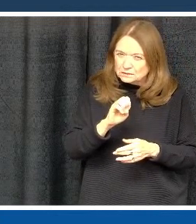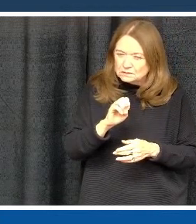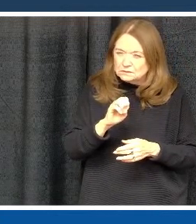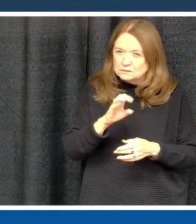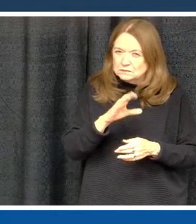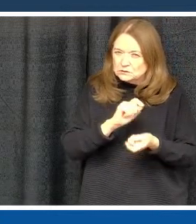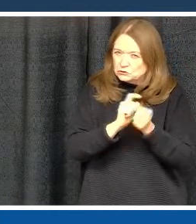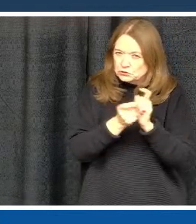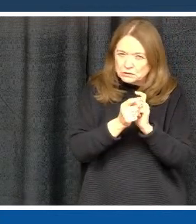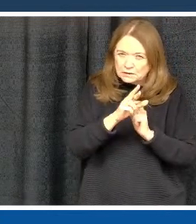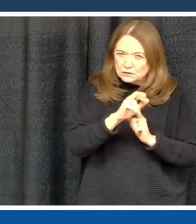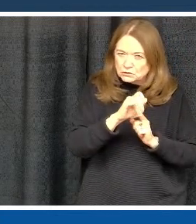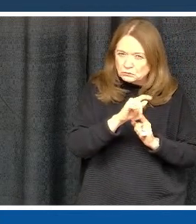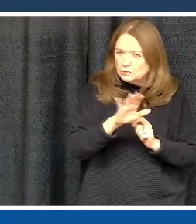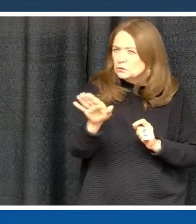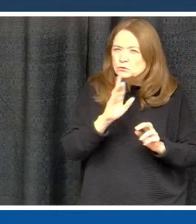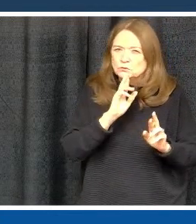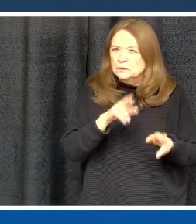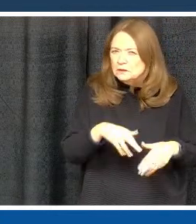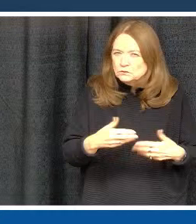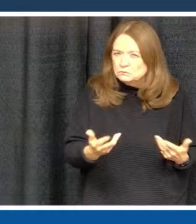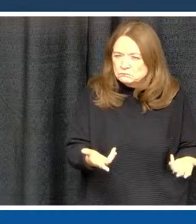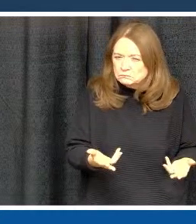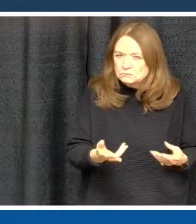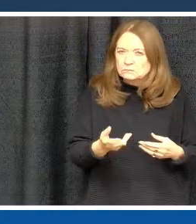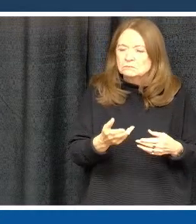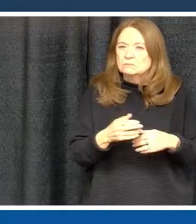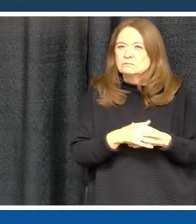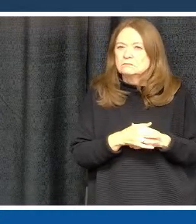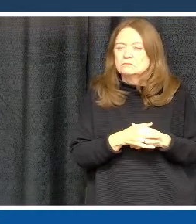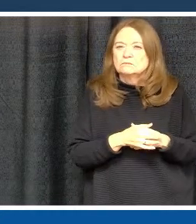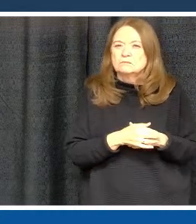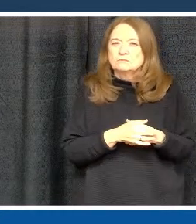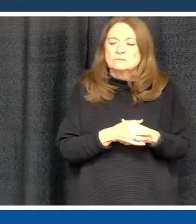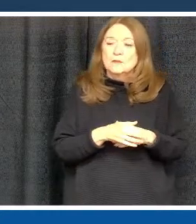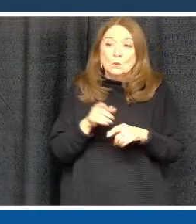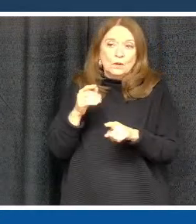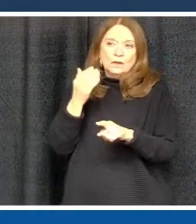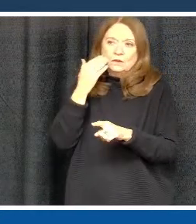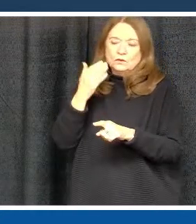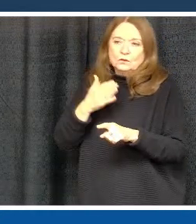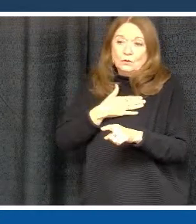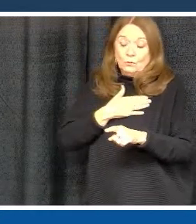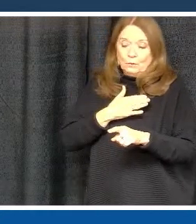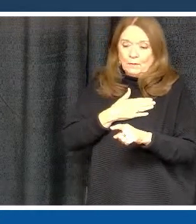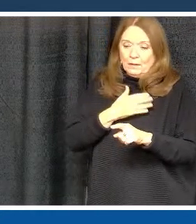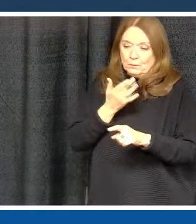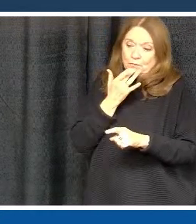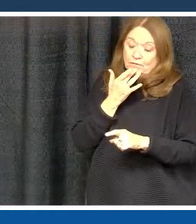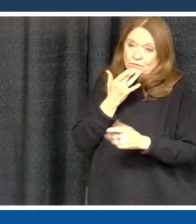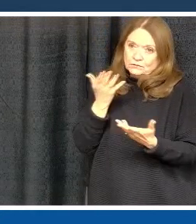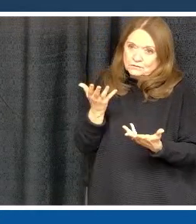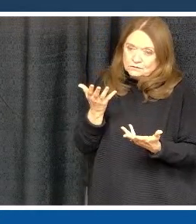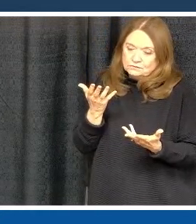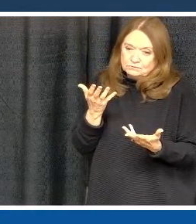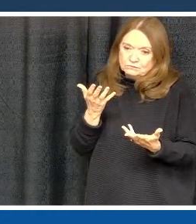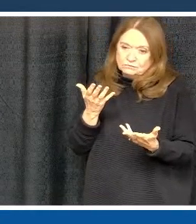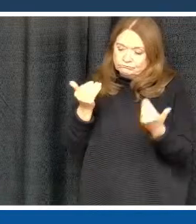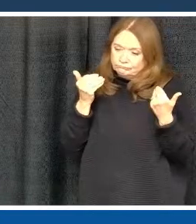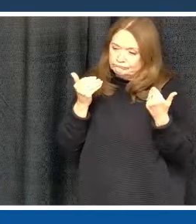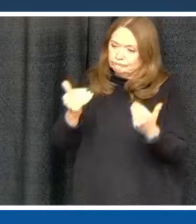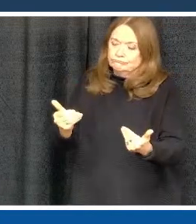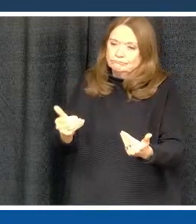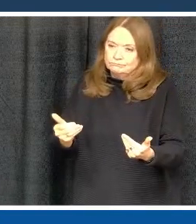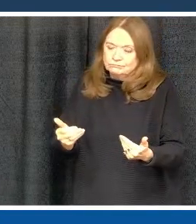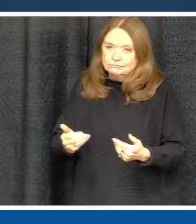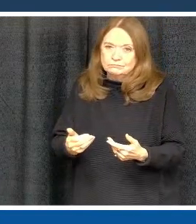wondering what your reaction was to the emails that we're receiving. Well, my preference would be to go full steam ahead